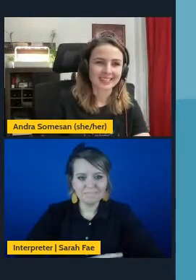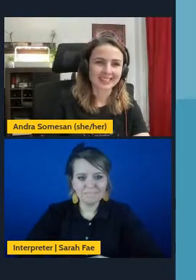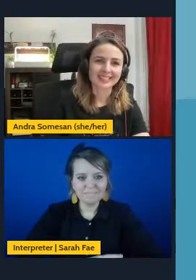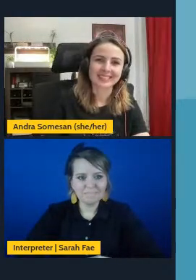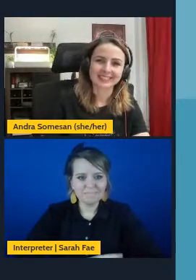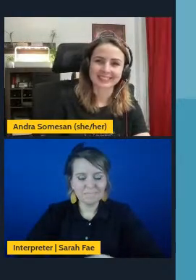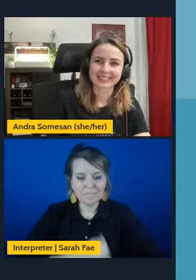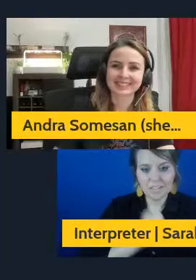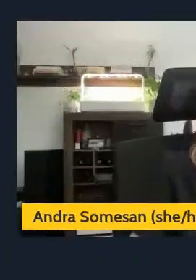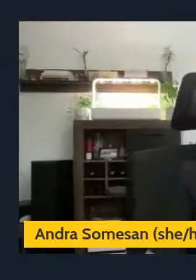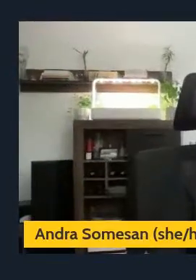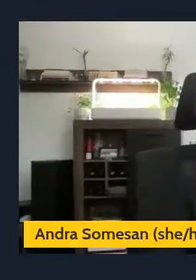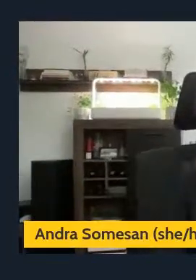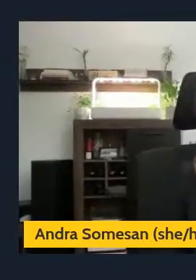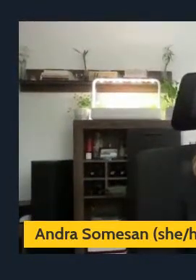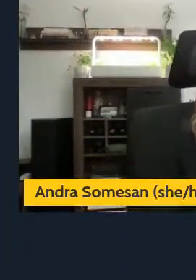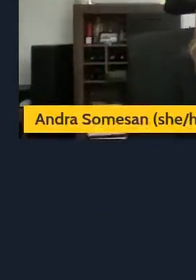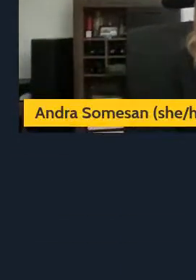Nice.